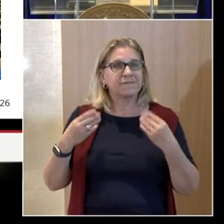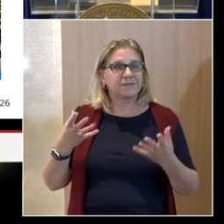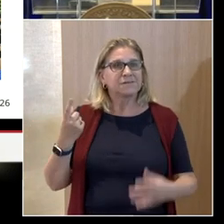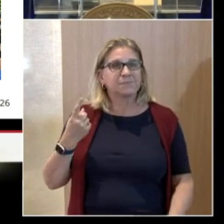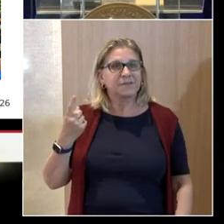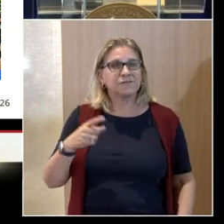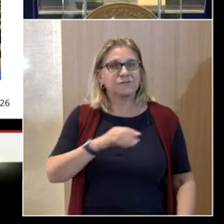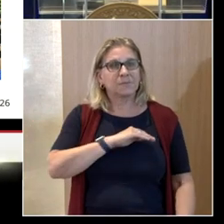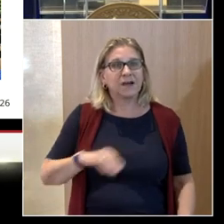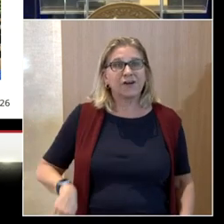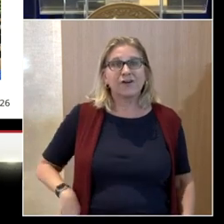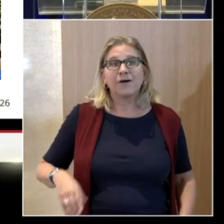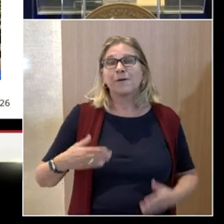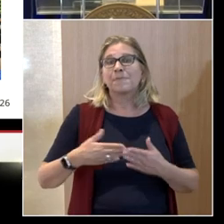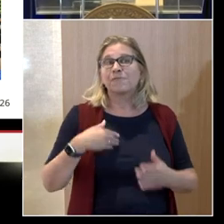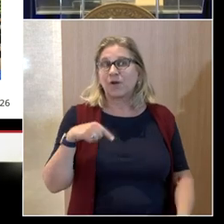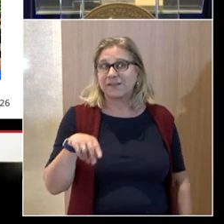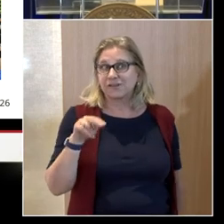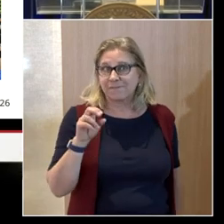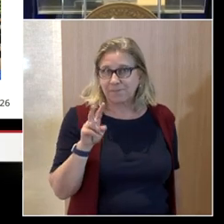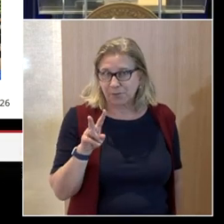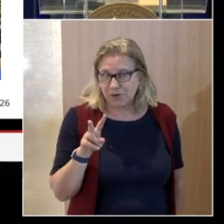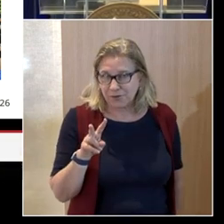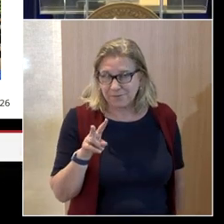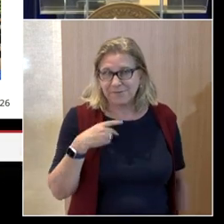right? For those who know,